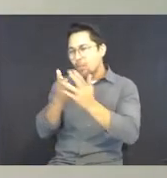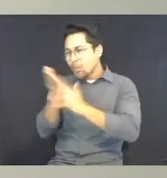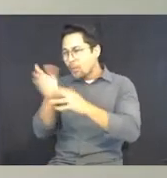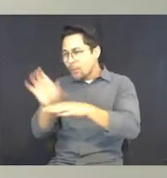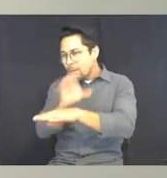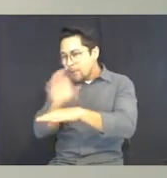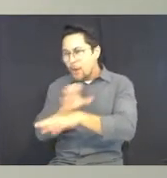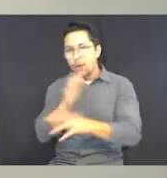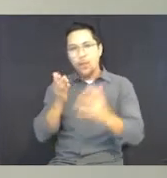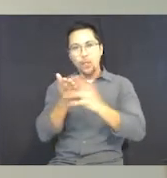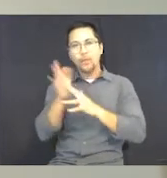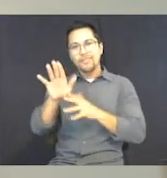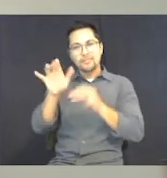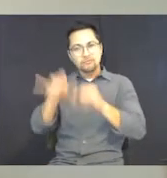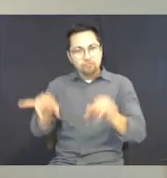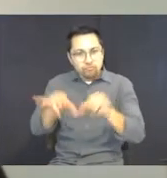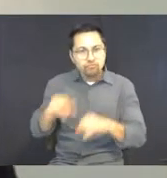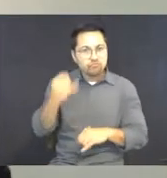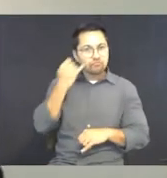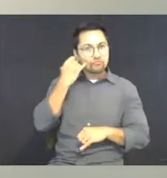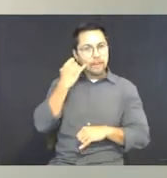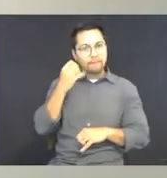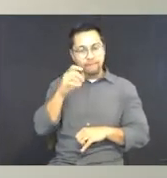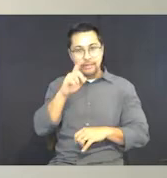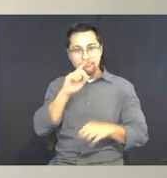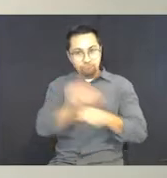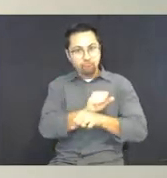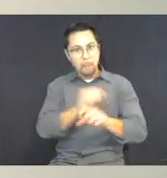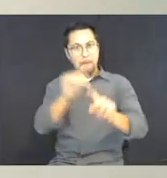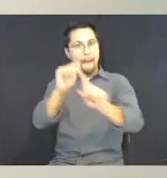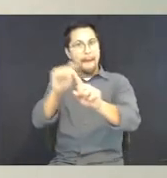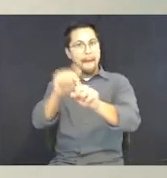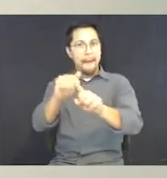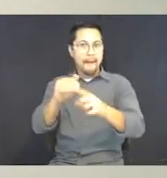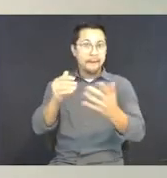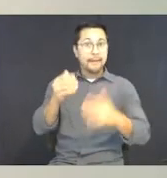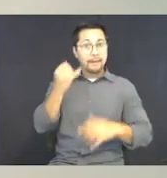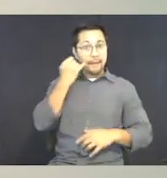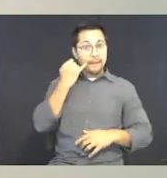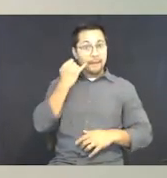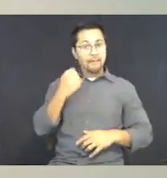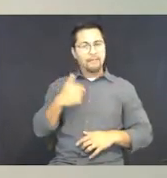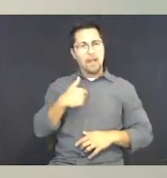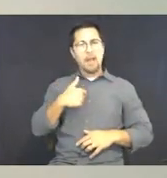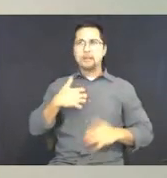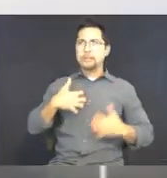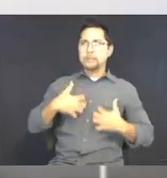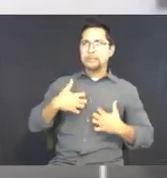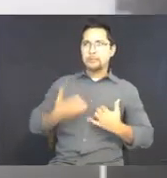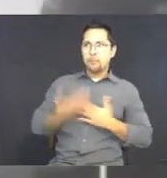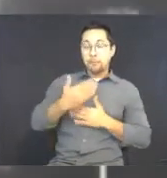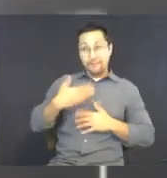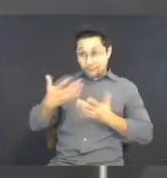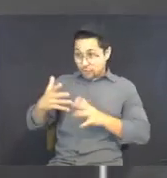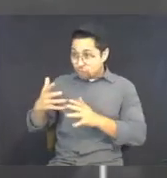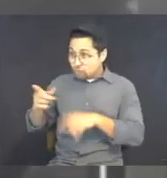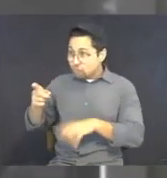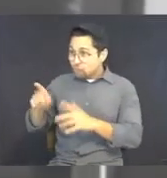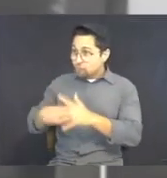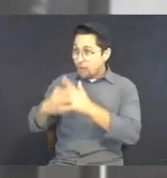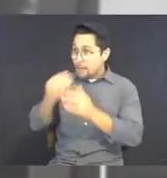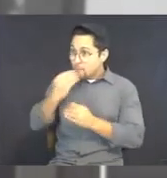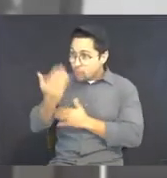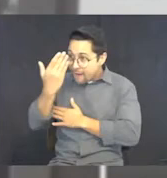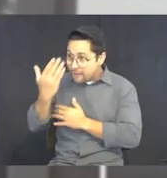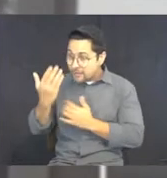and annoy him with phone calls. He has created a lot of his own destiny by his willingness to take risk